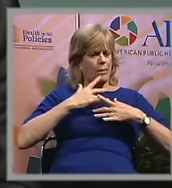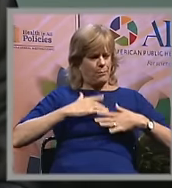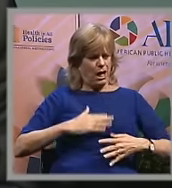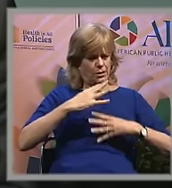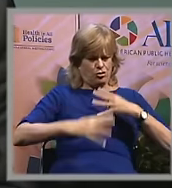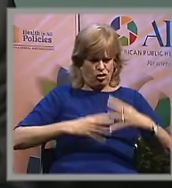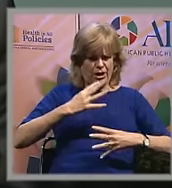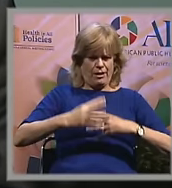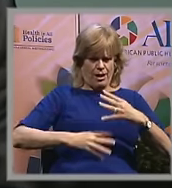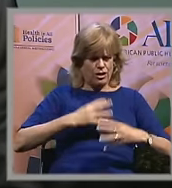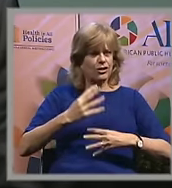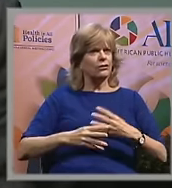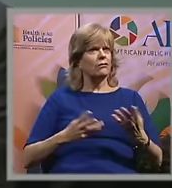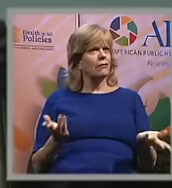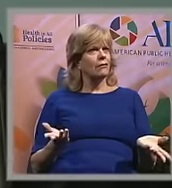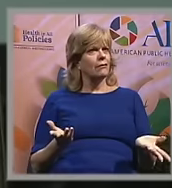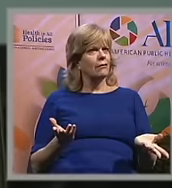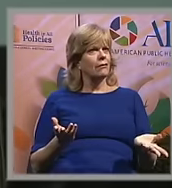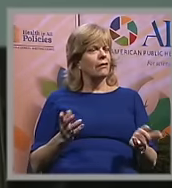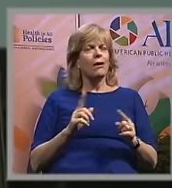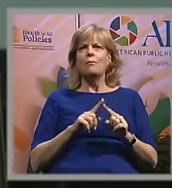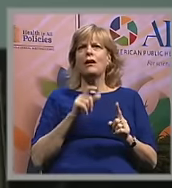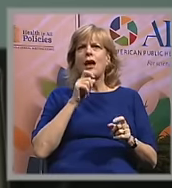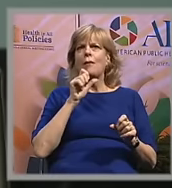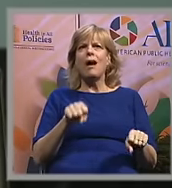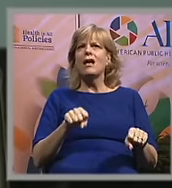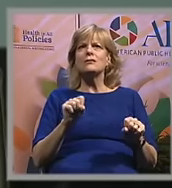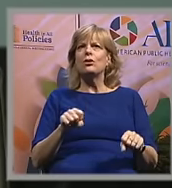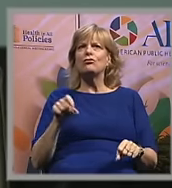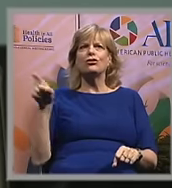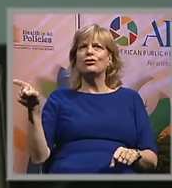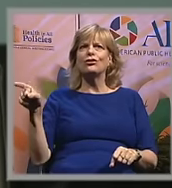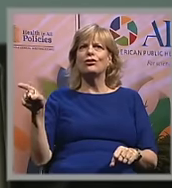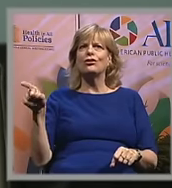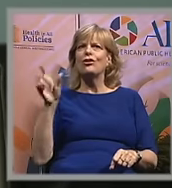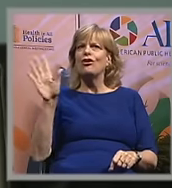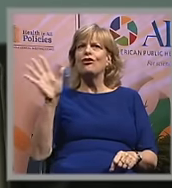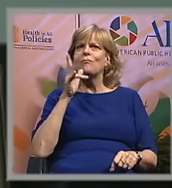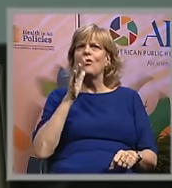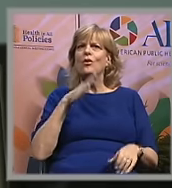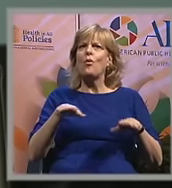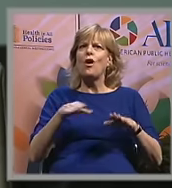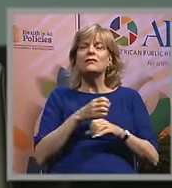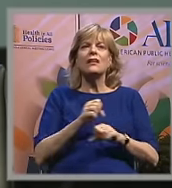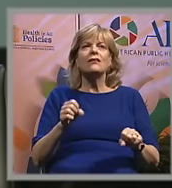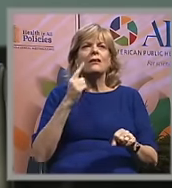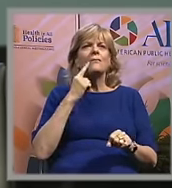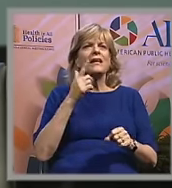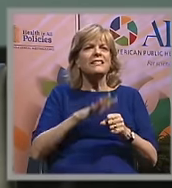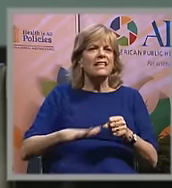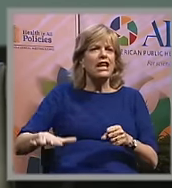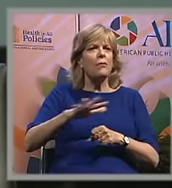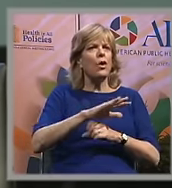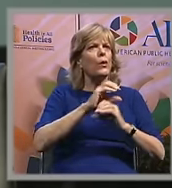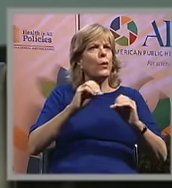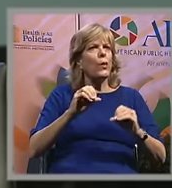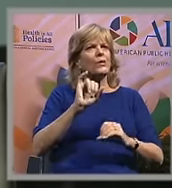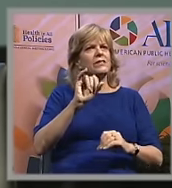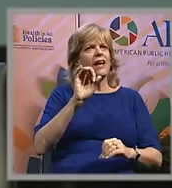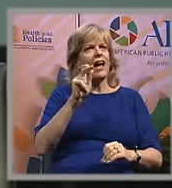circulation going. But it wasn't possible for her mother to walk safely because the neighborhood didn't have any